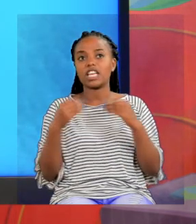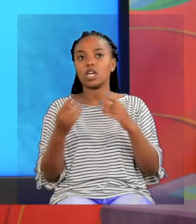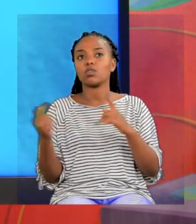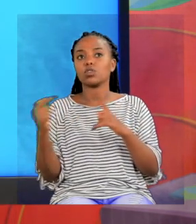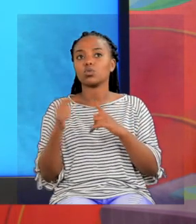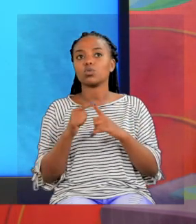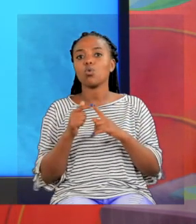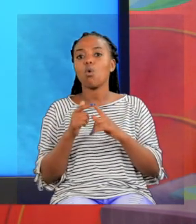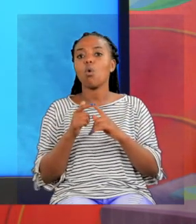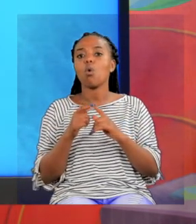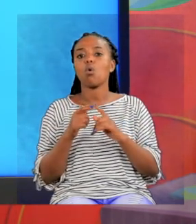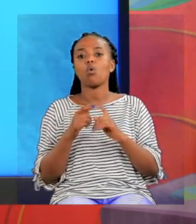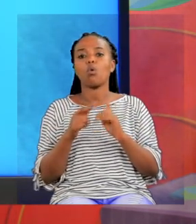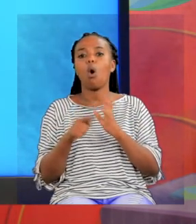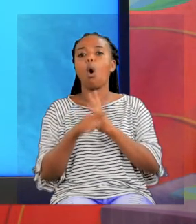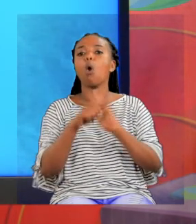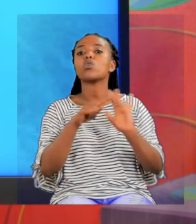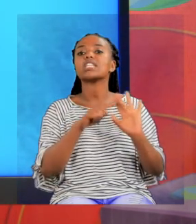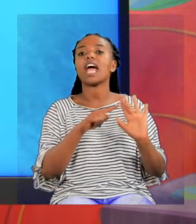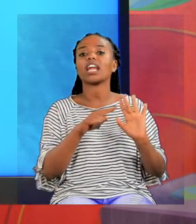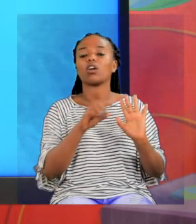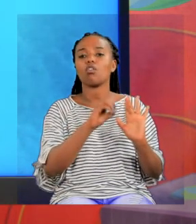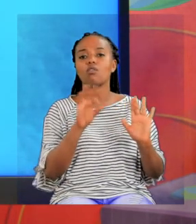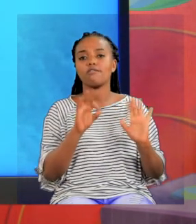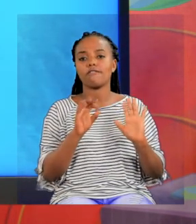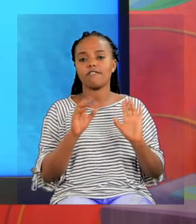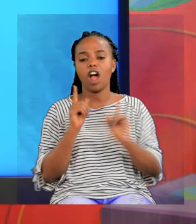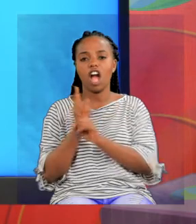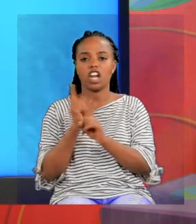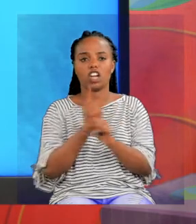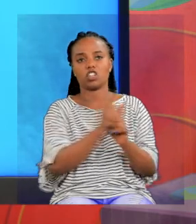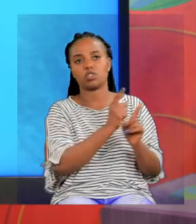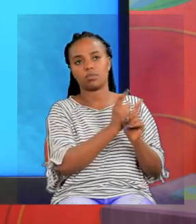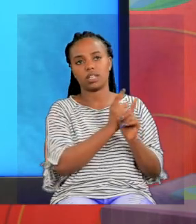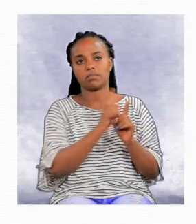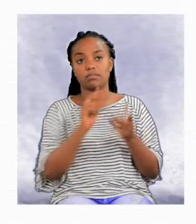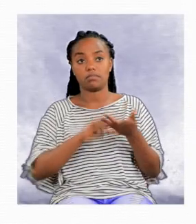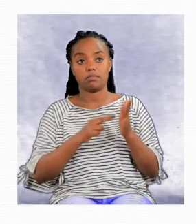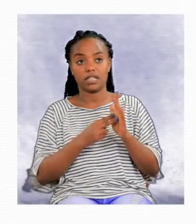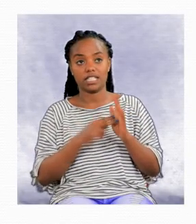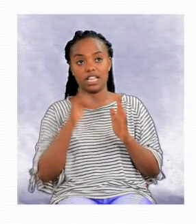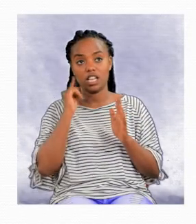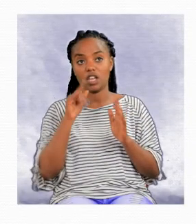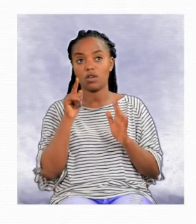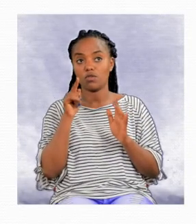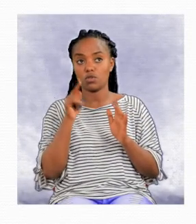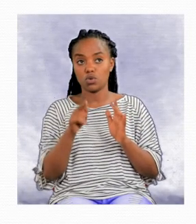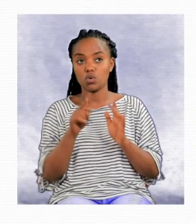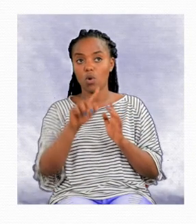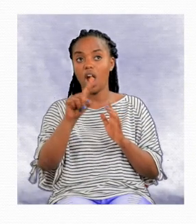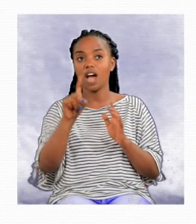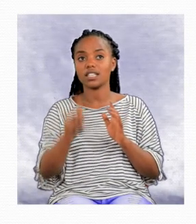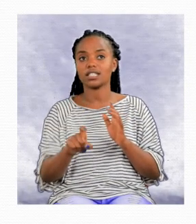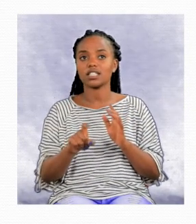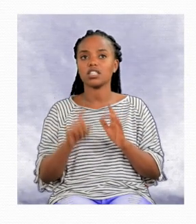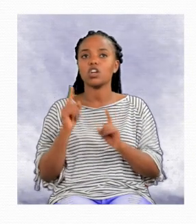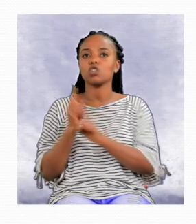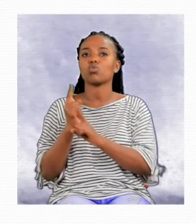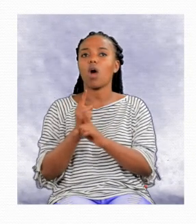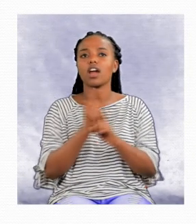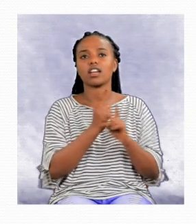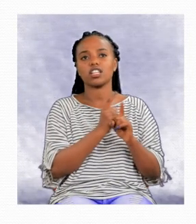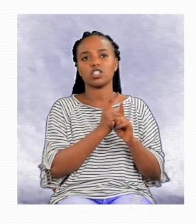to order of arrangement, which means if you are asked to